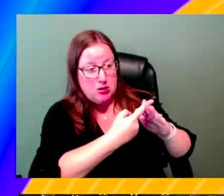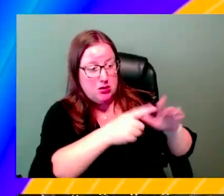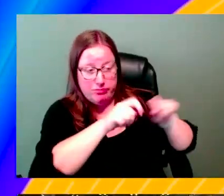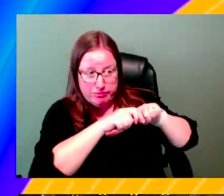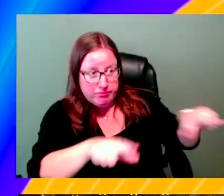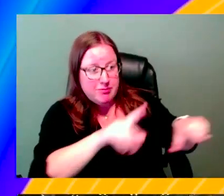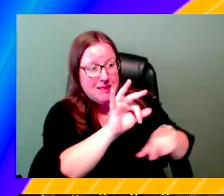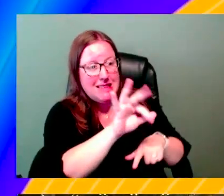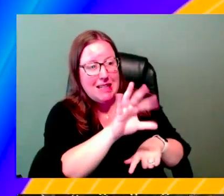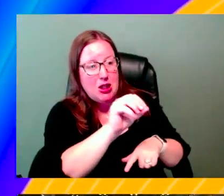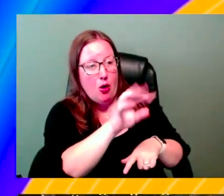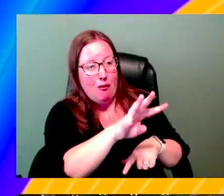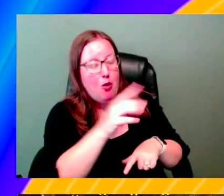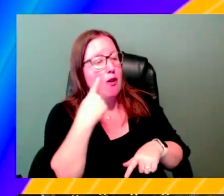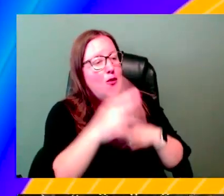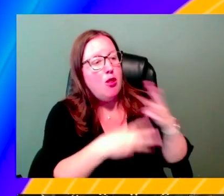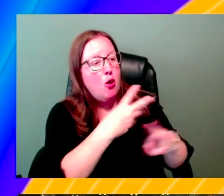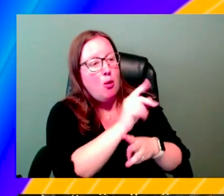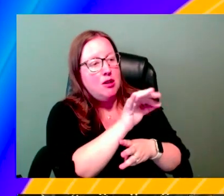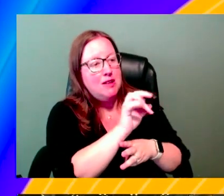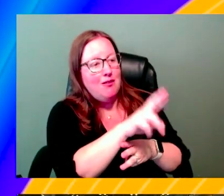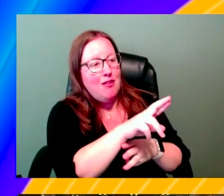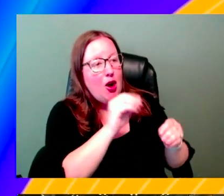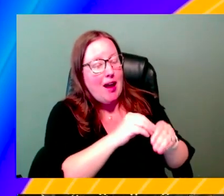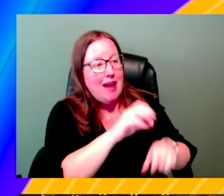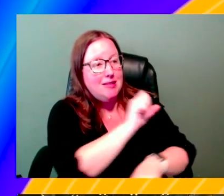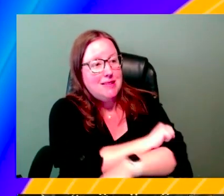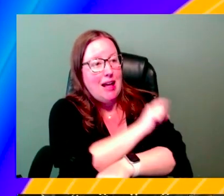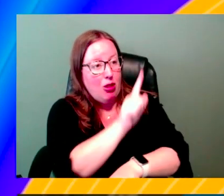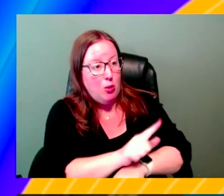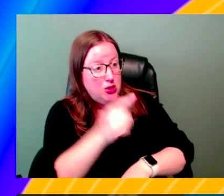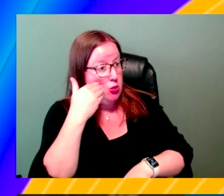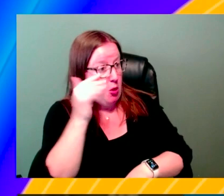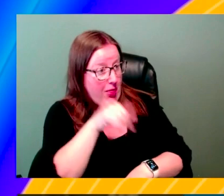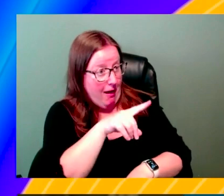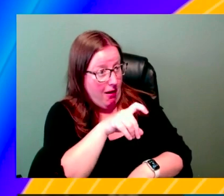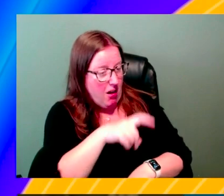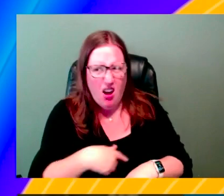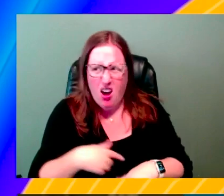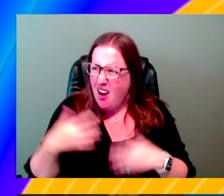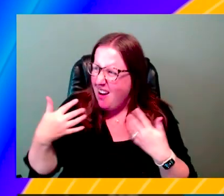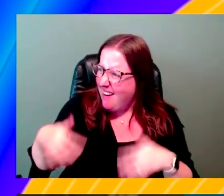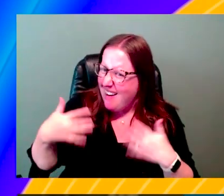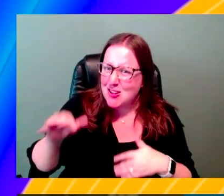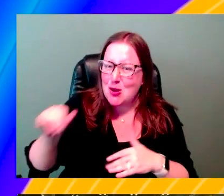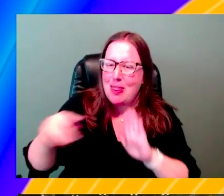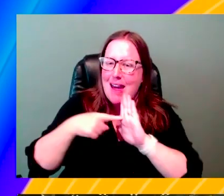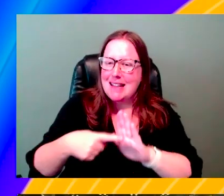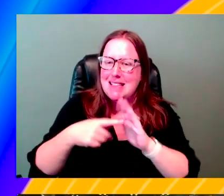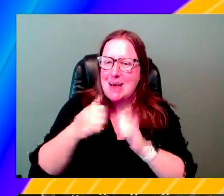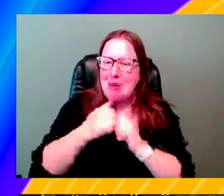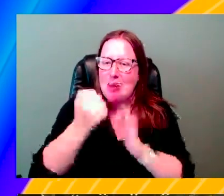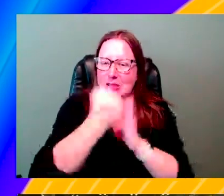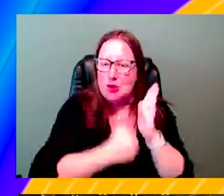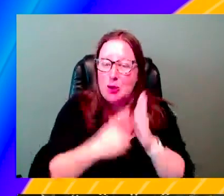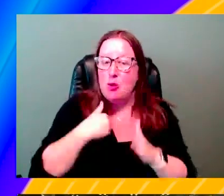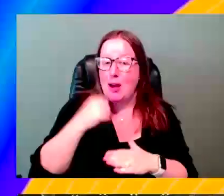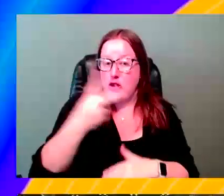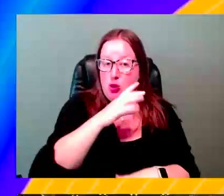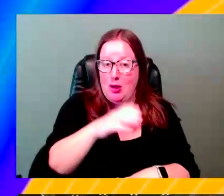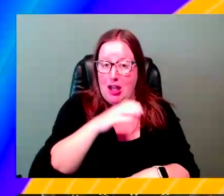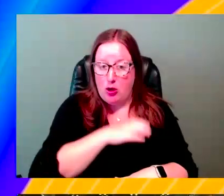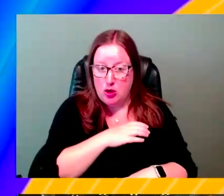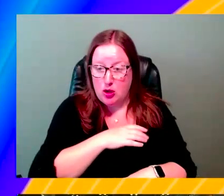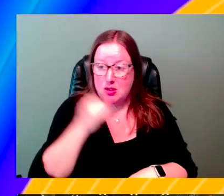World's Fair in St. Louis? That is amazing. So if you had, so in that example with the script, because you had 2 characters, so if you had another